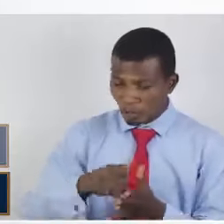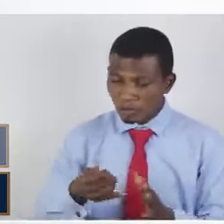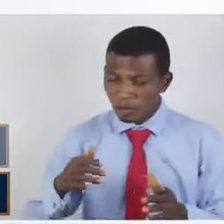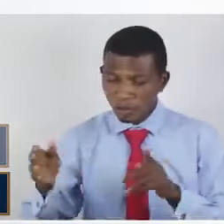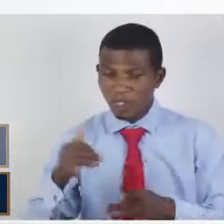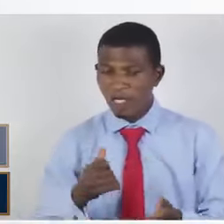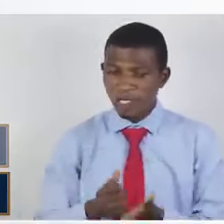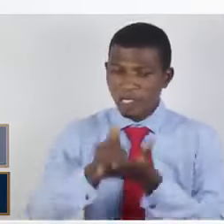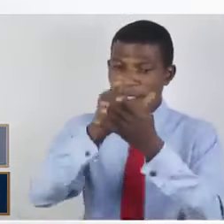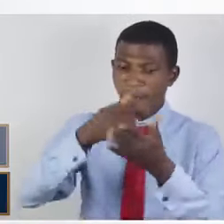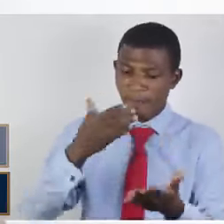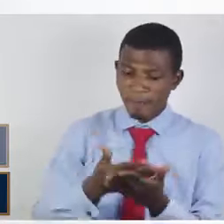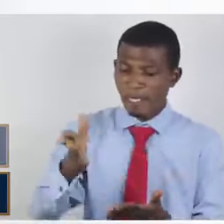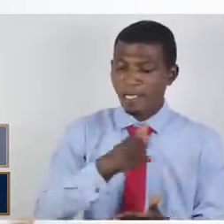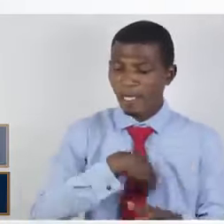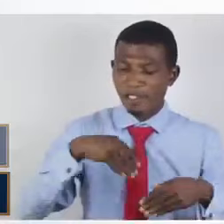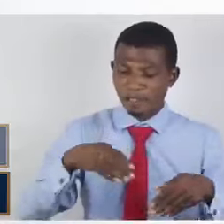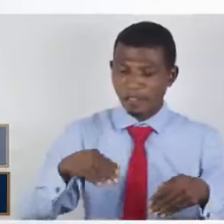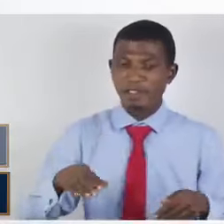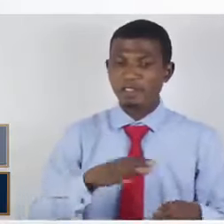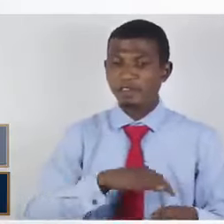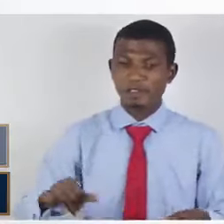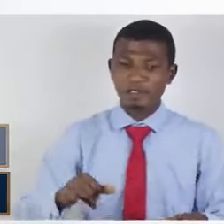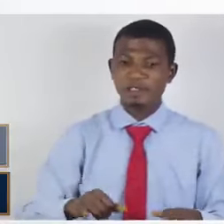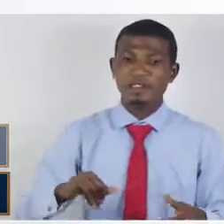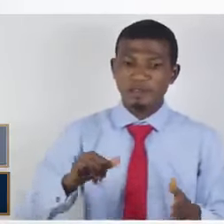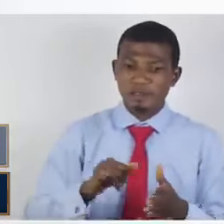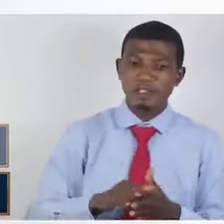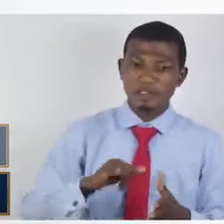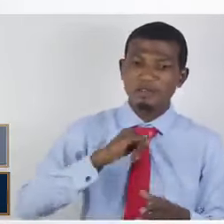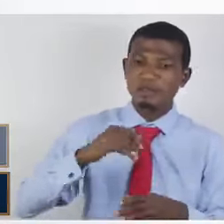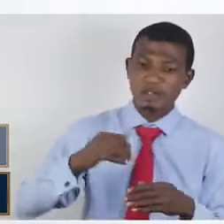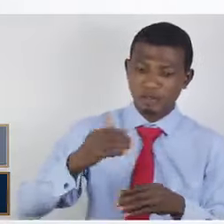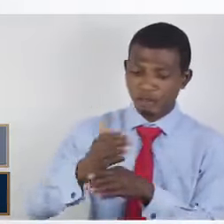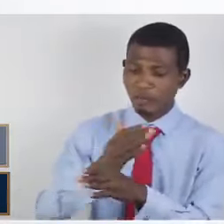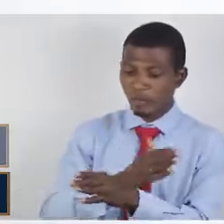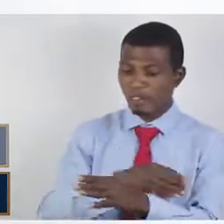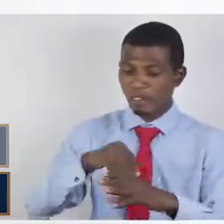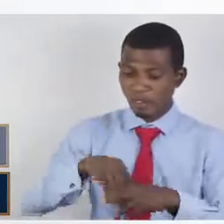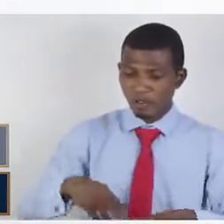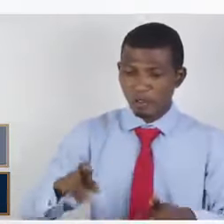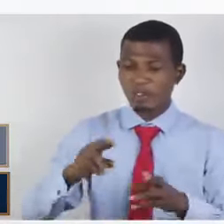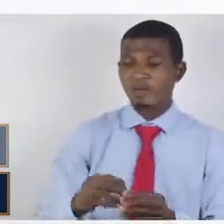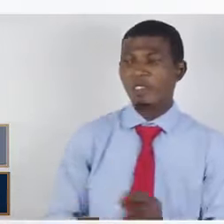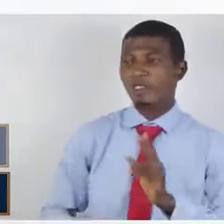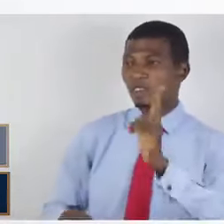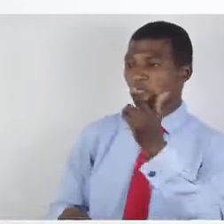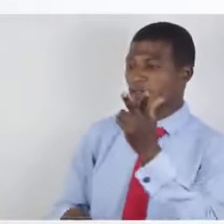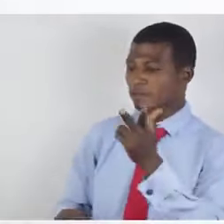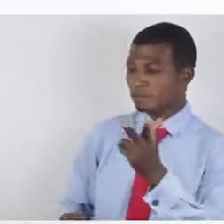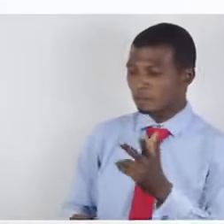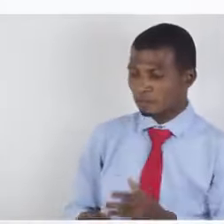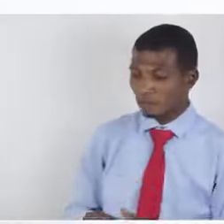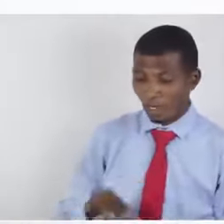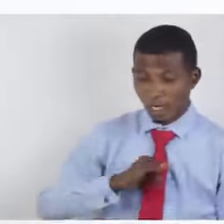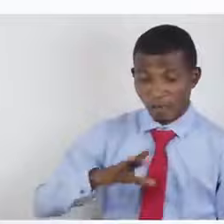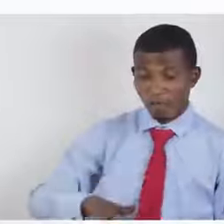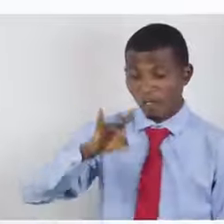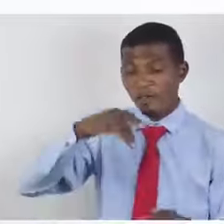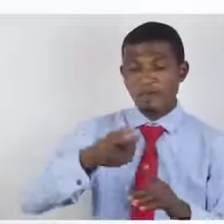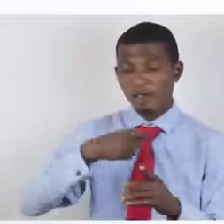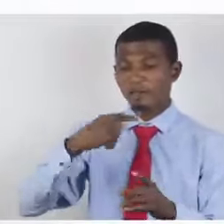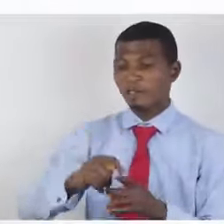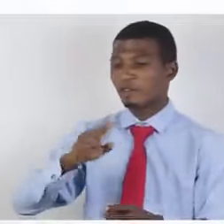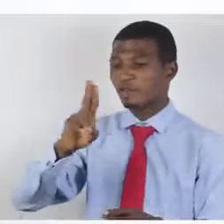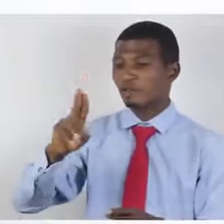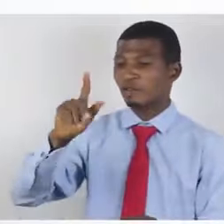trade, that facilitates buying and selling. So we have improvement in road network. Then 3, I'll